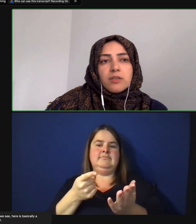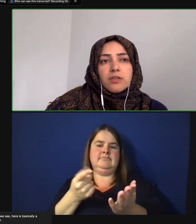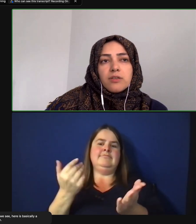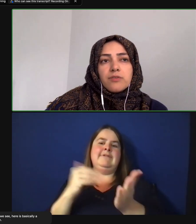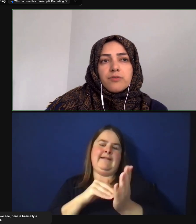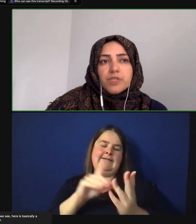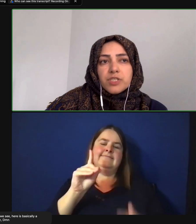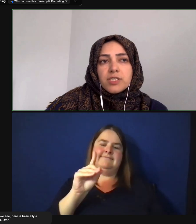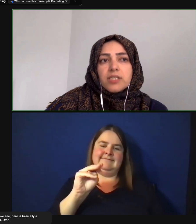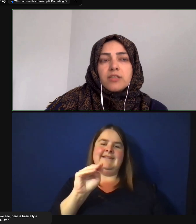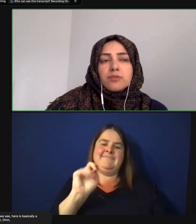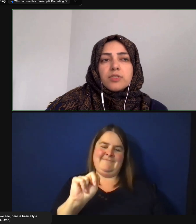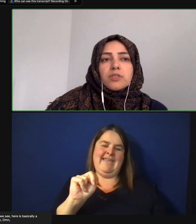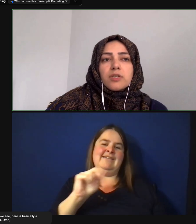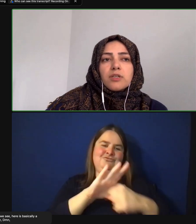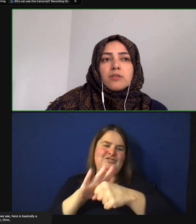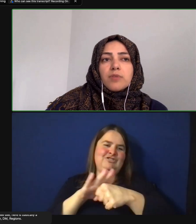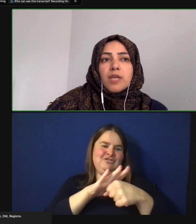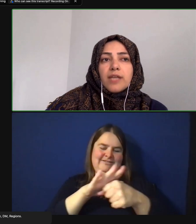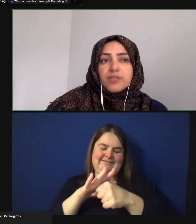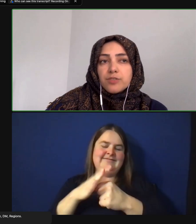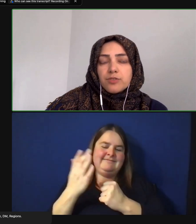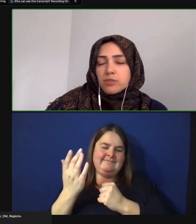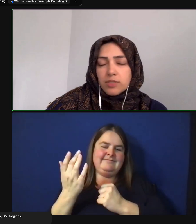DMN regions,